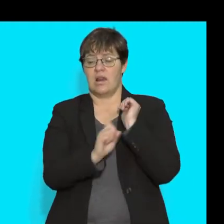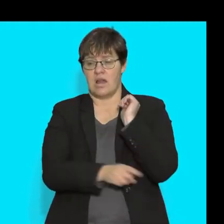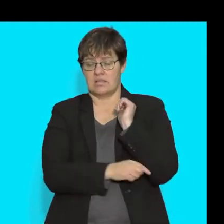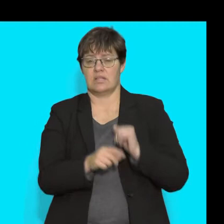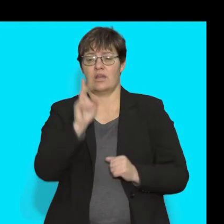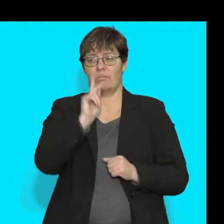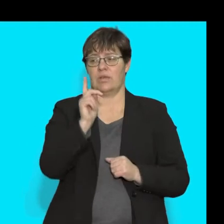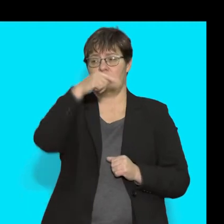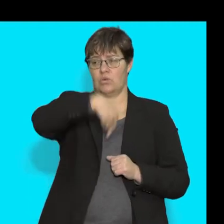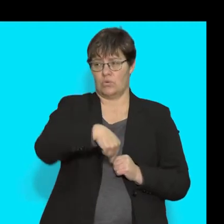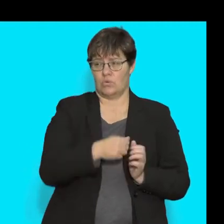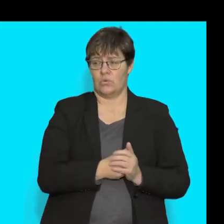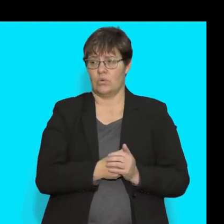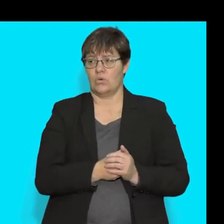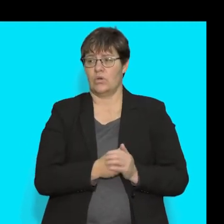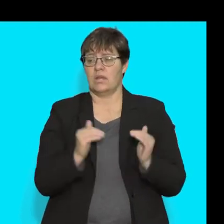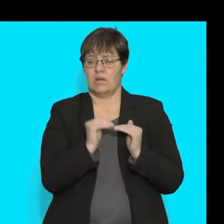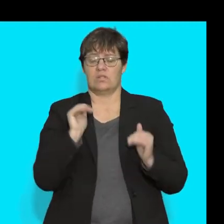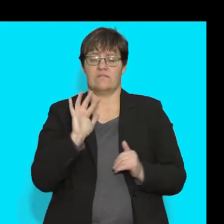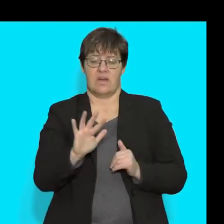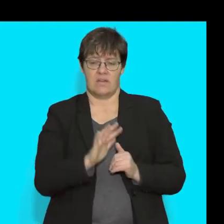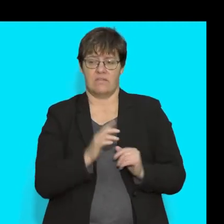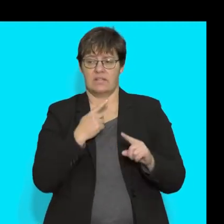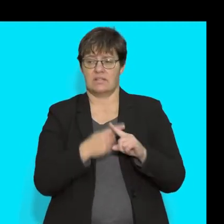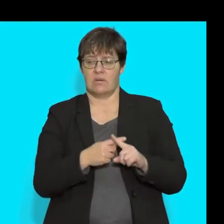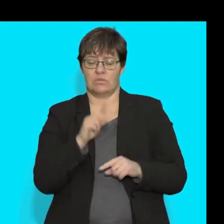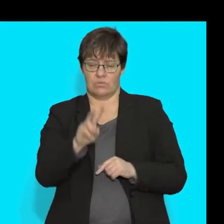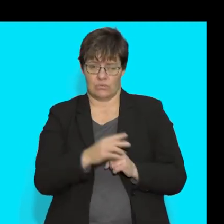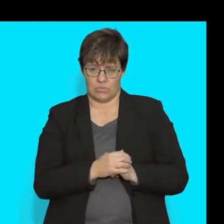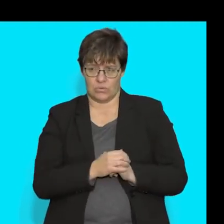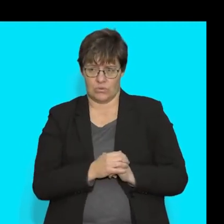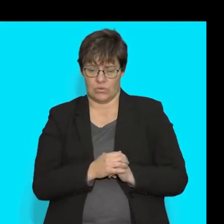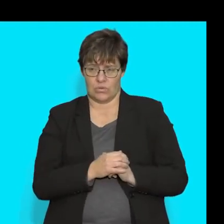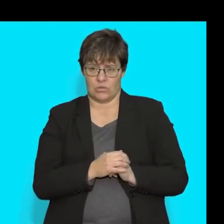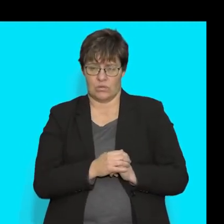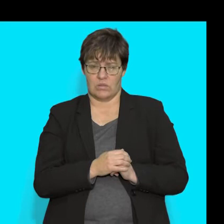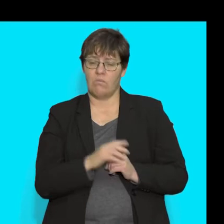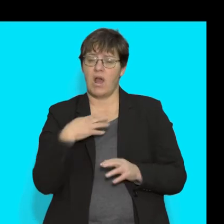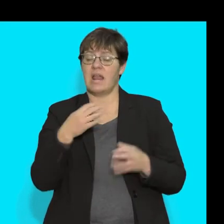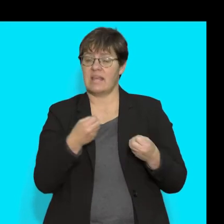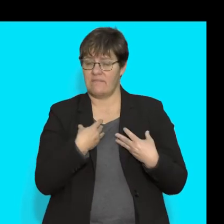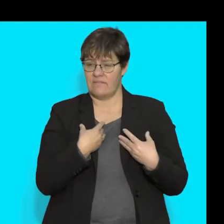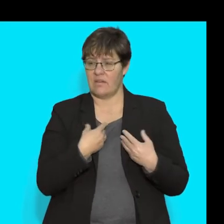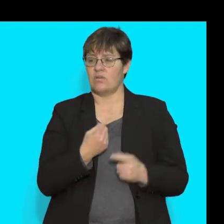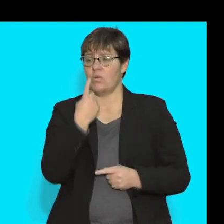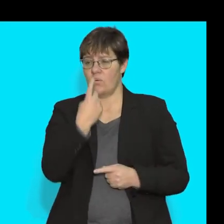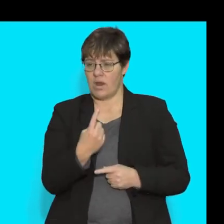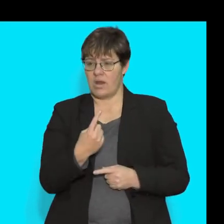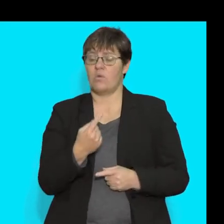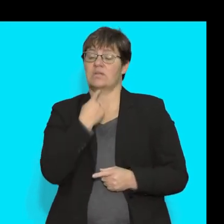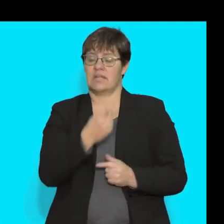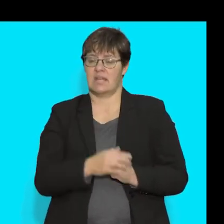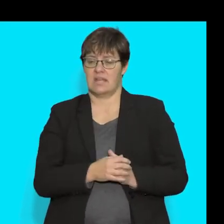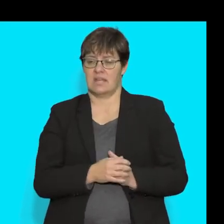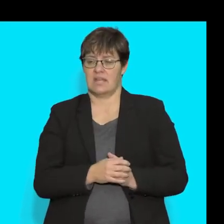times 2. And then lastly, PQ is equals to 5 times 2. All of them it will be